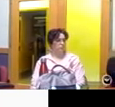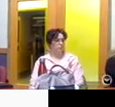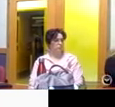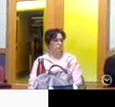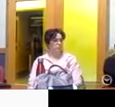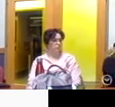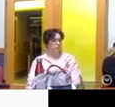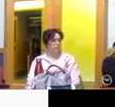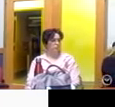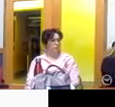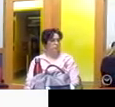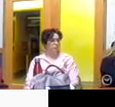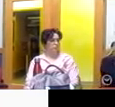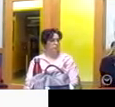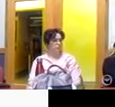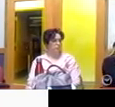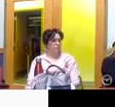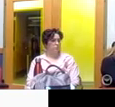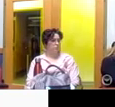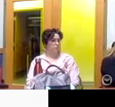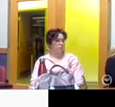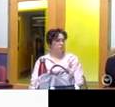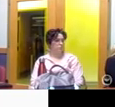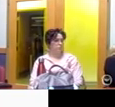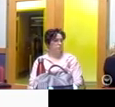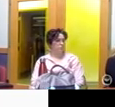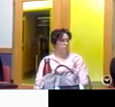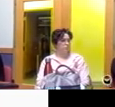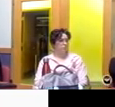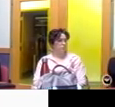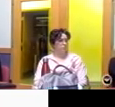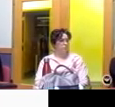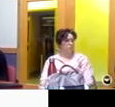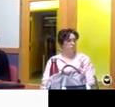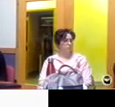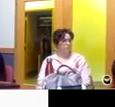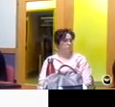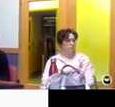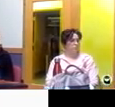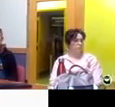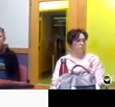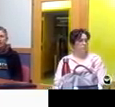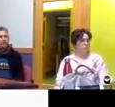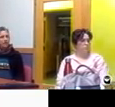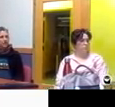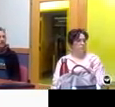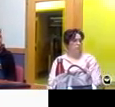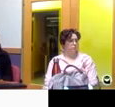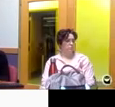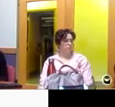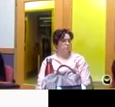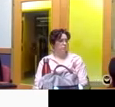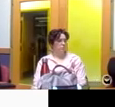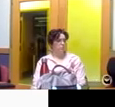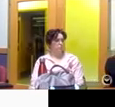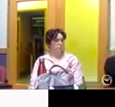not because we don't care about our patients, but because that there's this power differential that exists. And so rather than like balking at that and